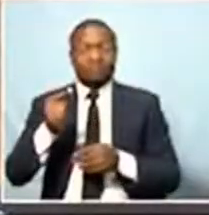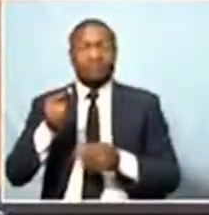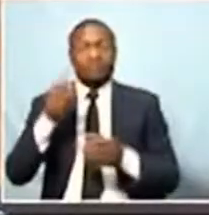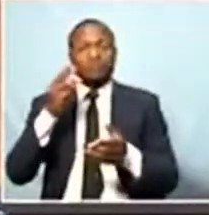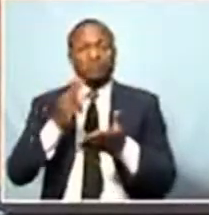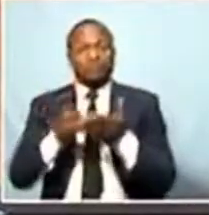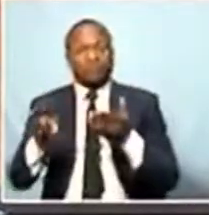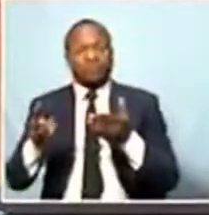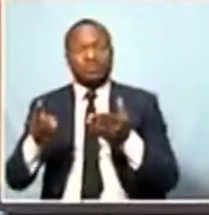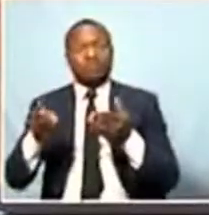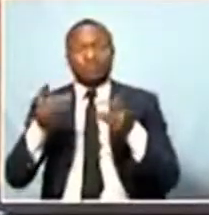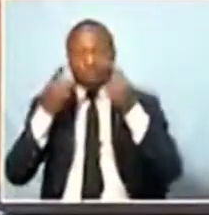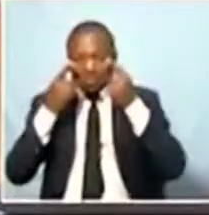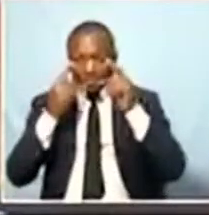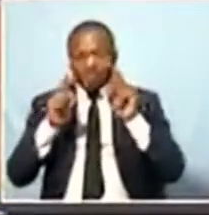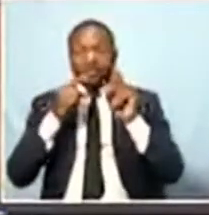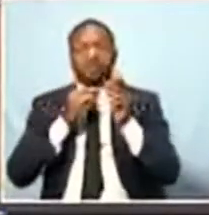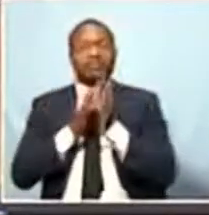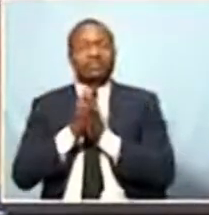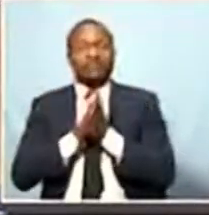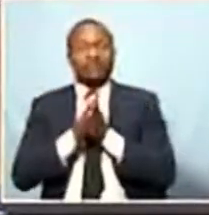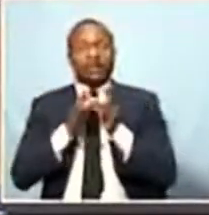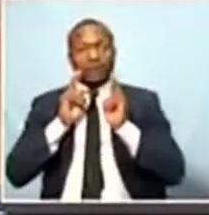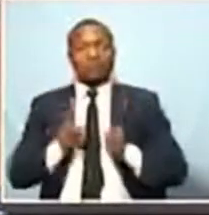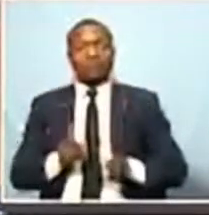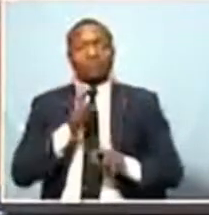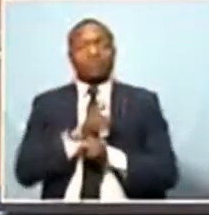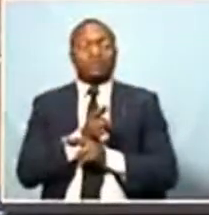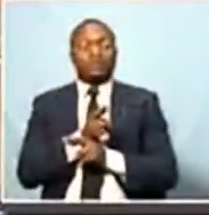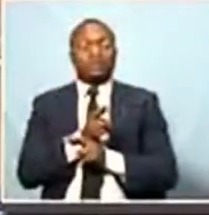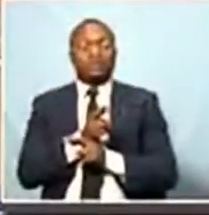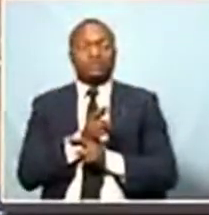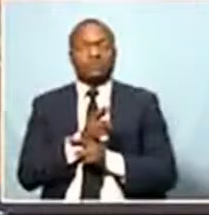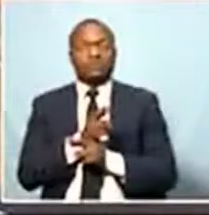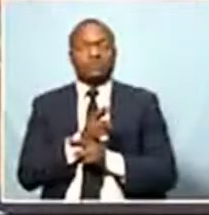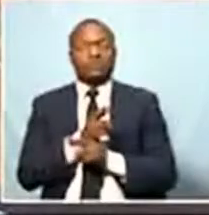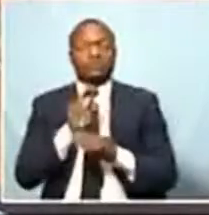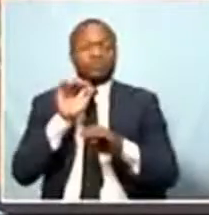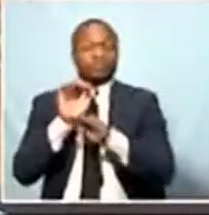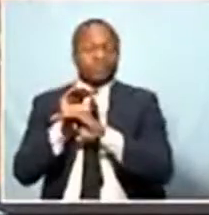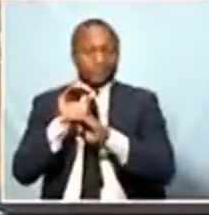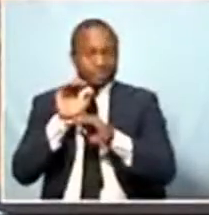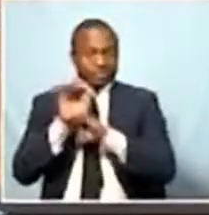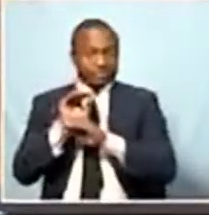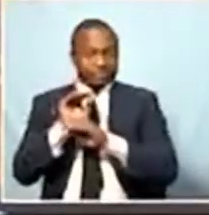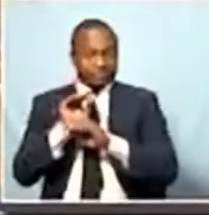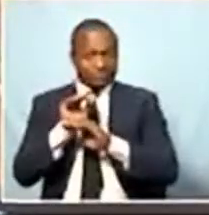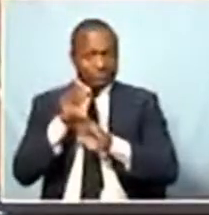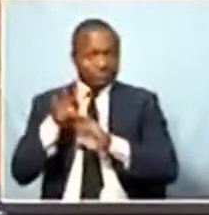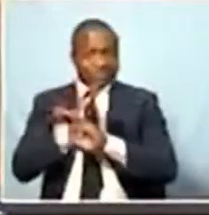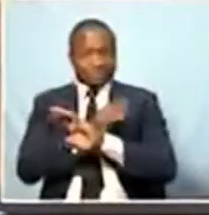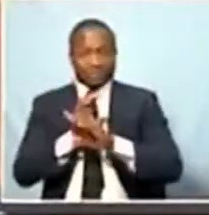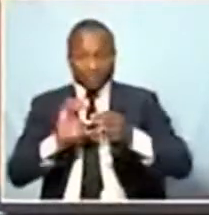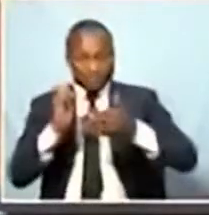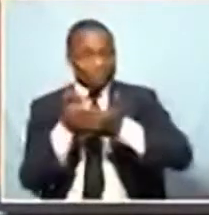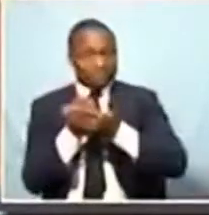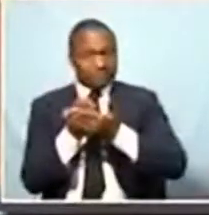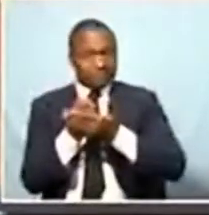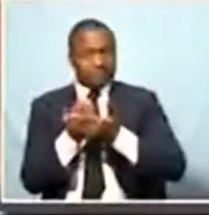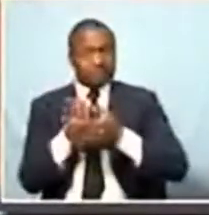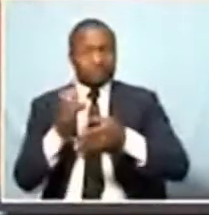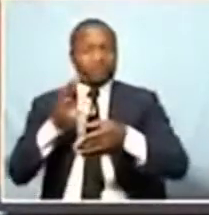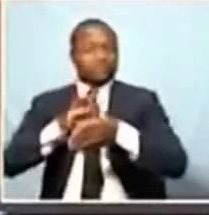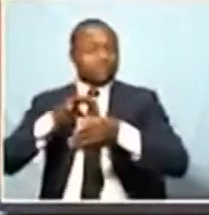has come in public and the Human Rights Commission has commented before engaging all the